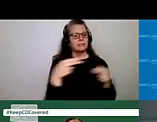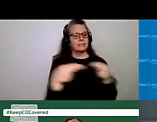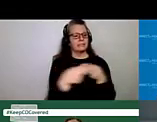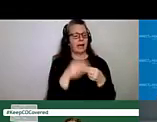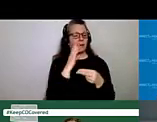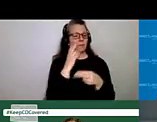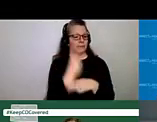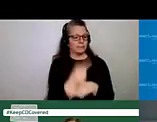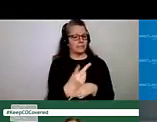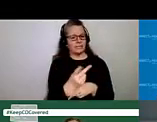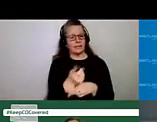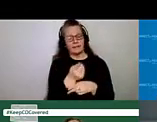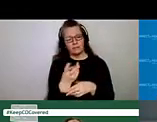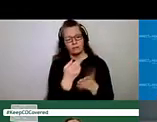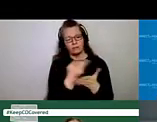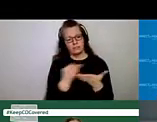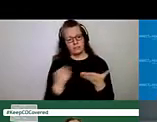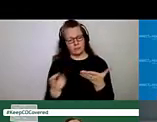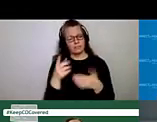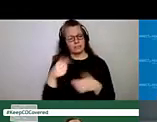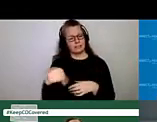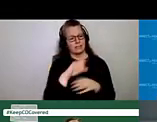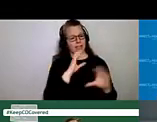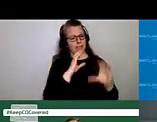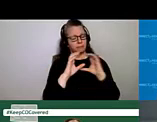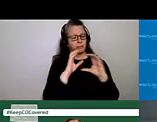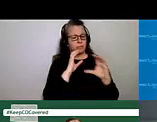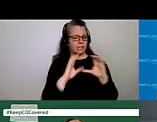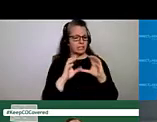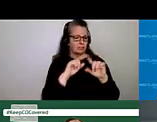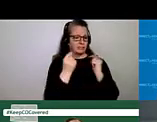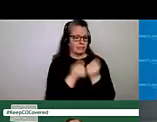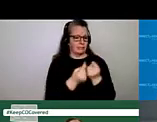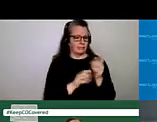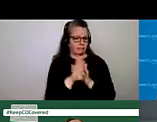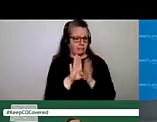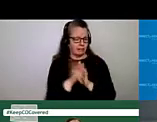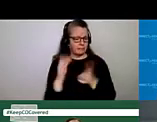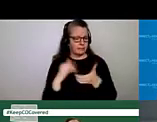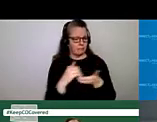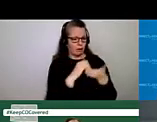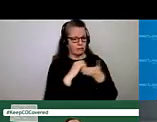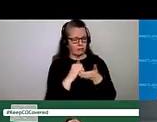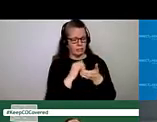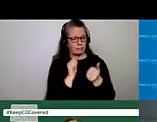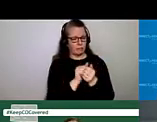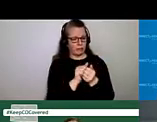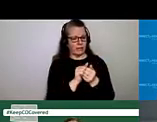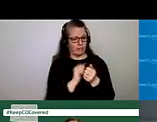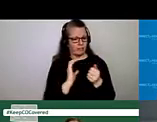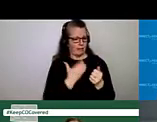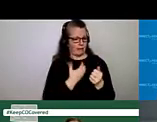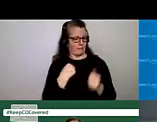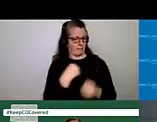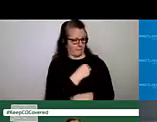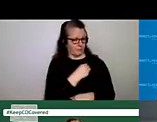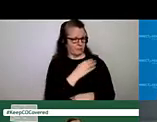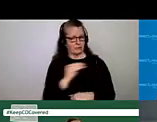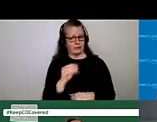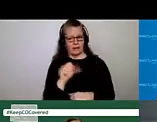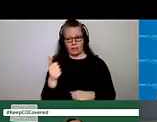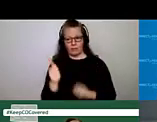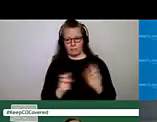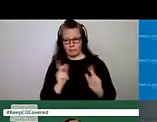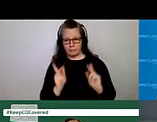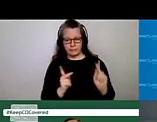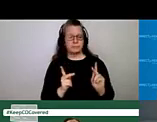a few resources that the communication team here has developed in partnership and with our members and others that